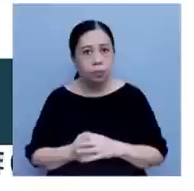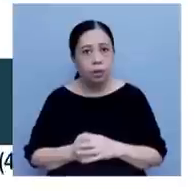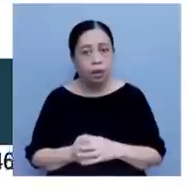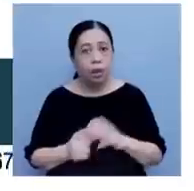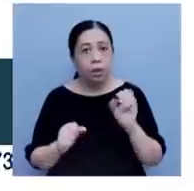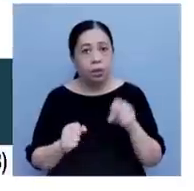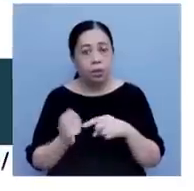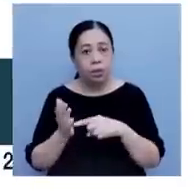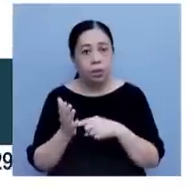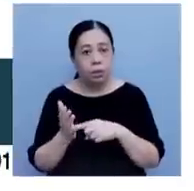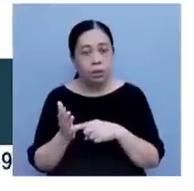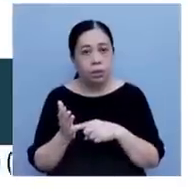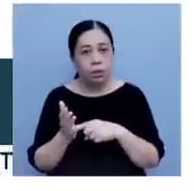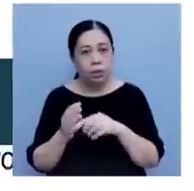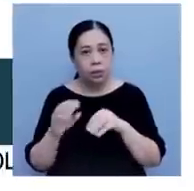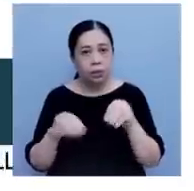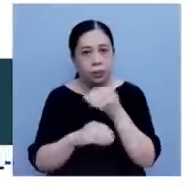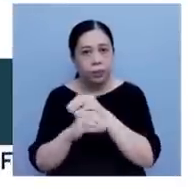actually augment